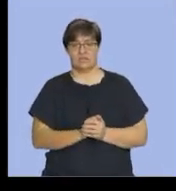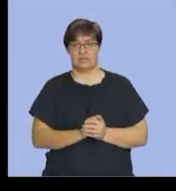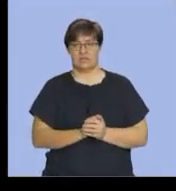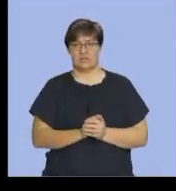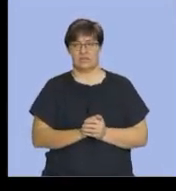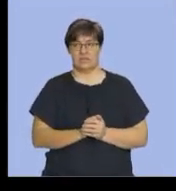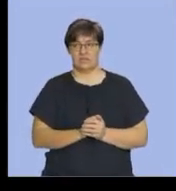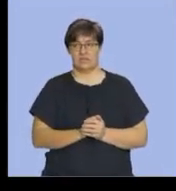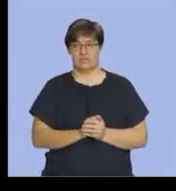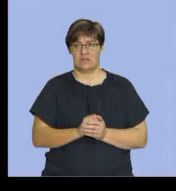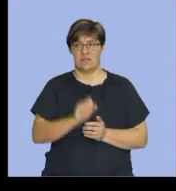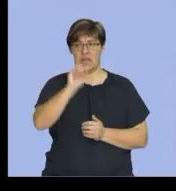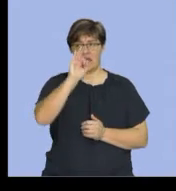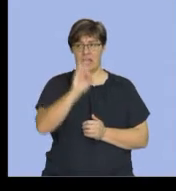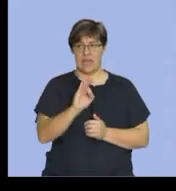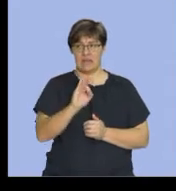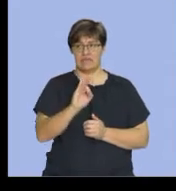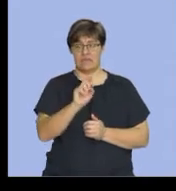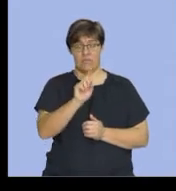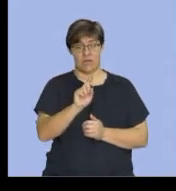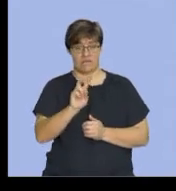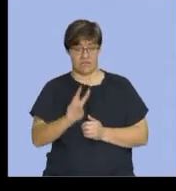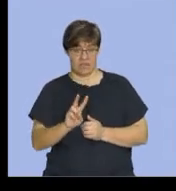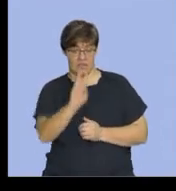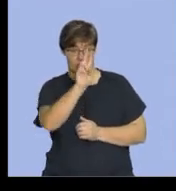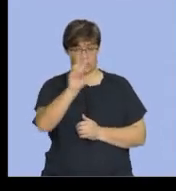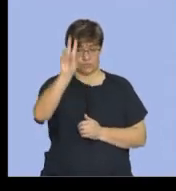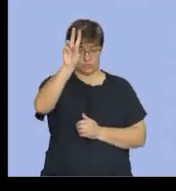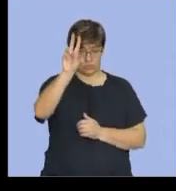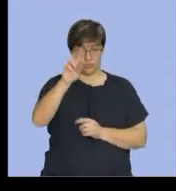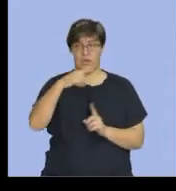the square of the opposite two sides,